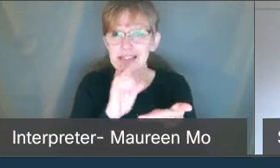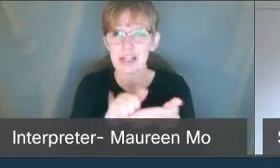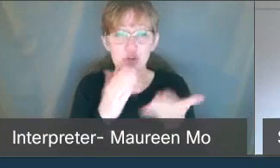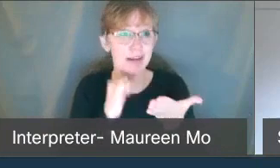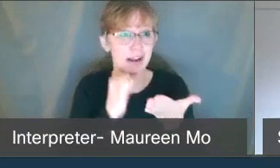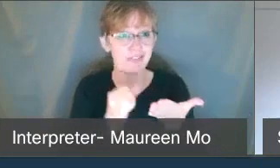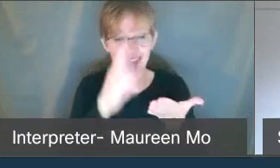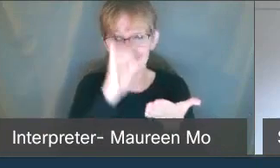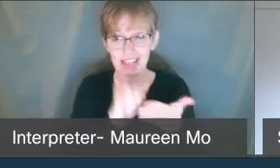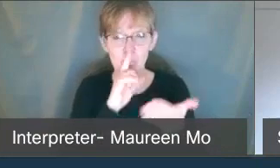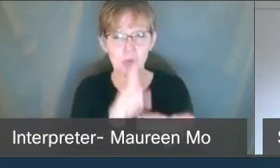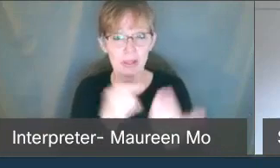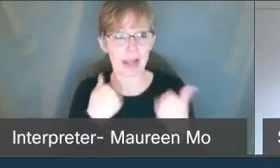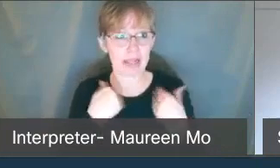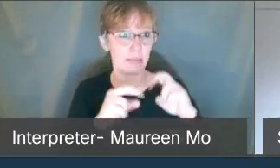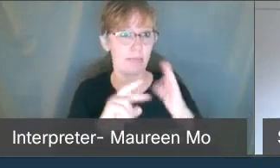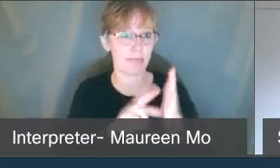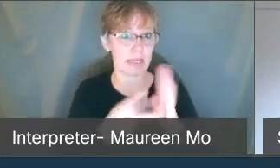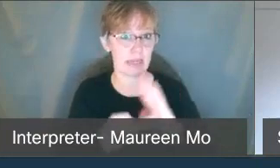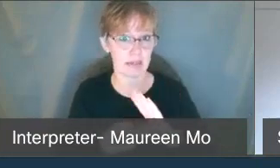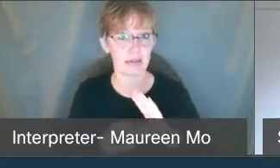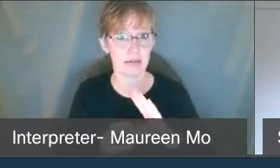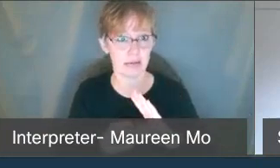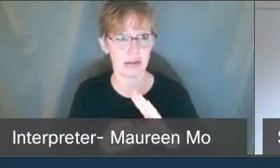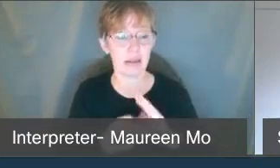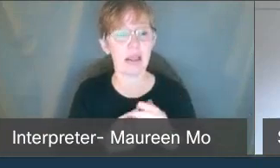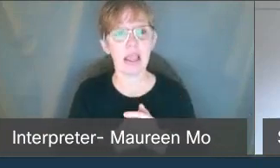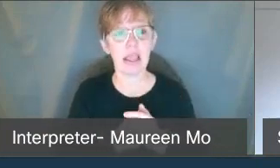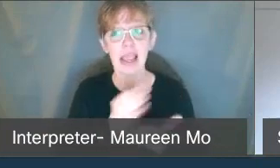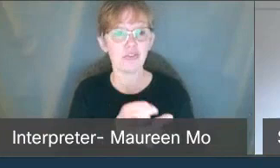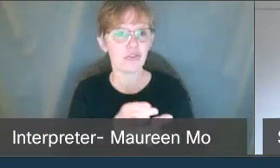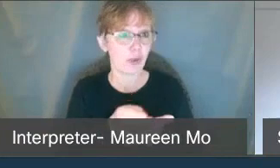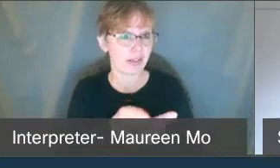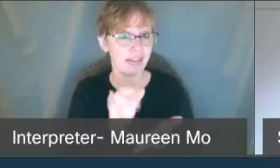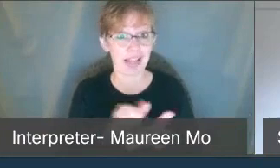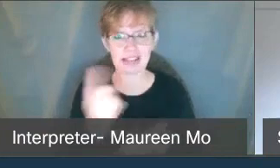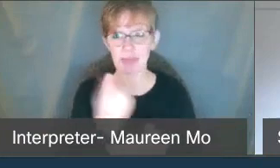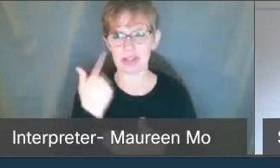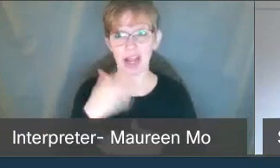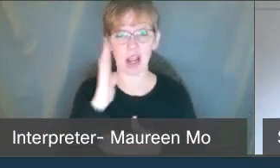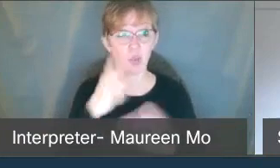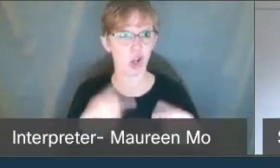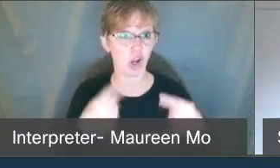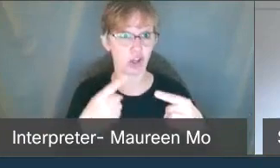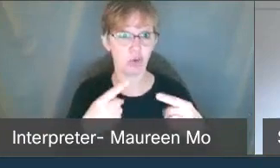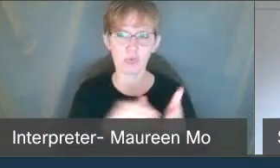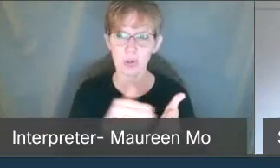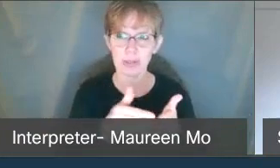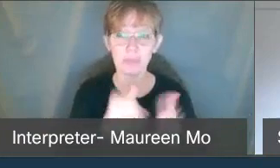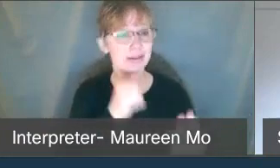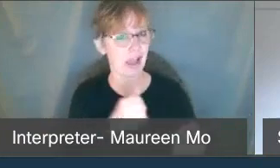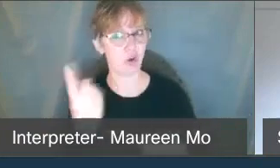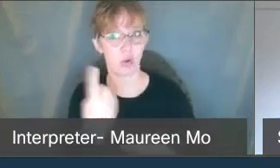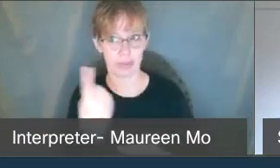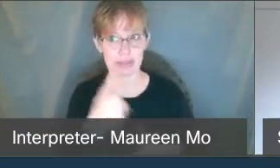practically meaningful. And it's quite frankly something that I would argue frequently, not always, but frequently. So for example,